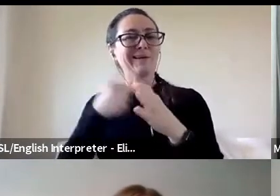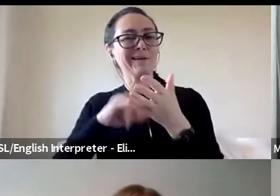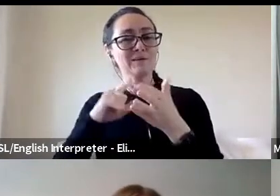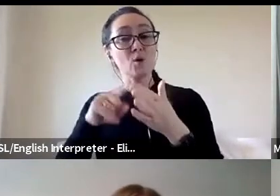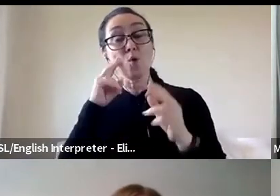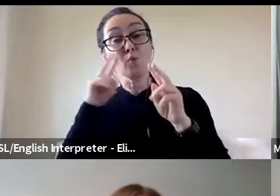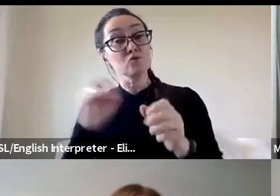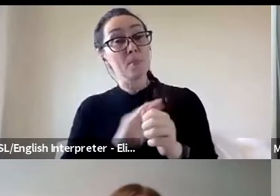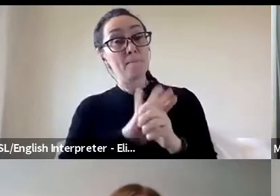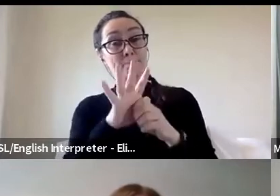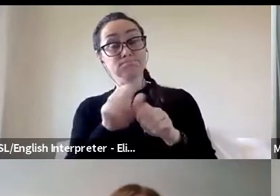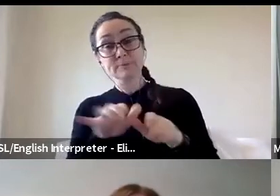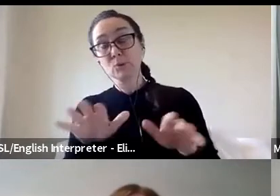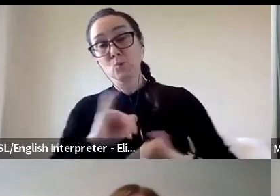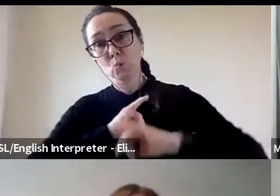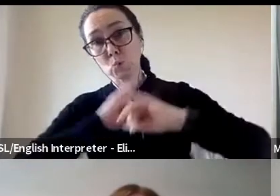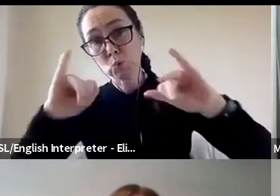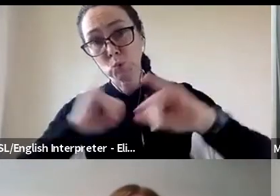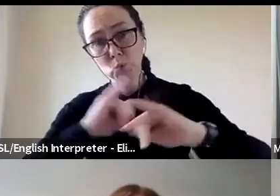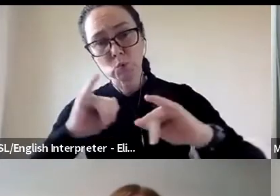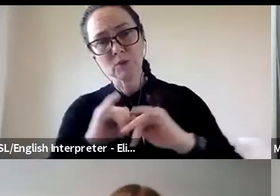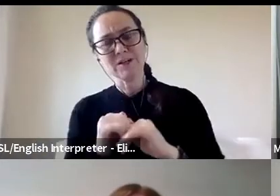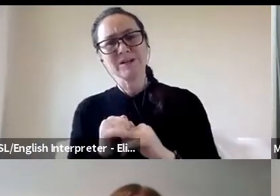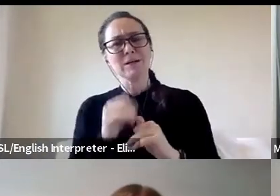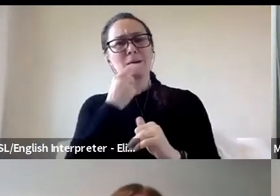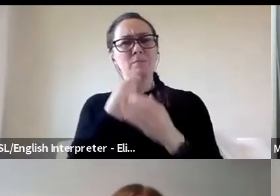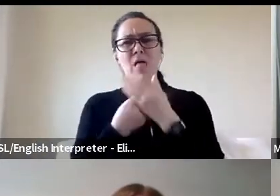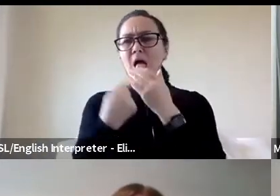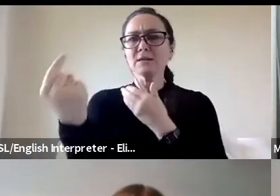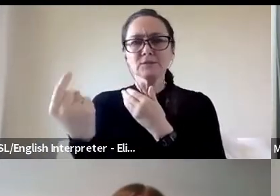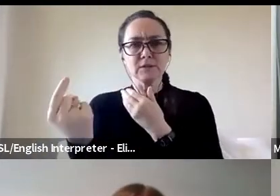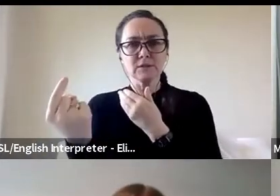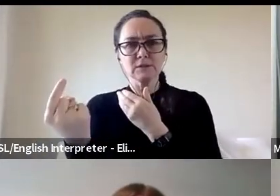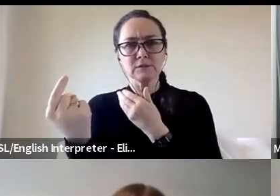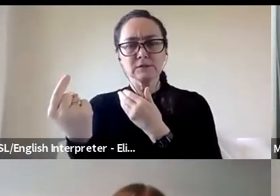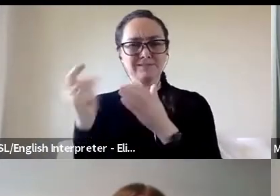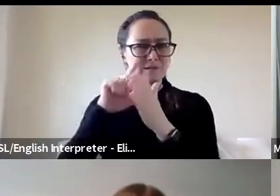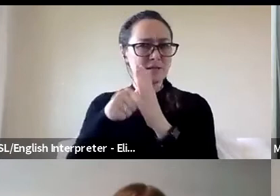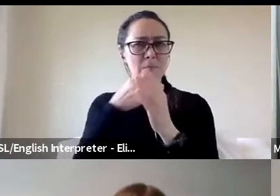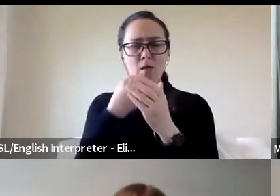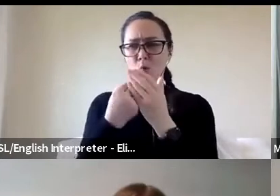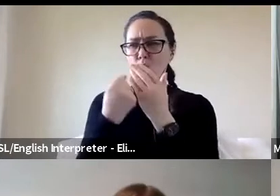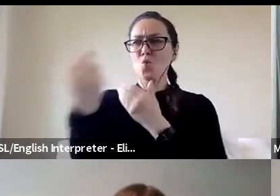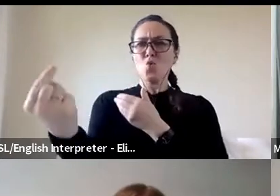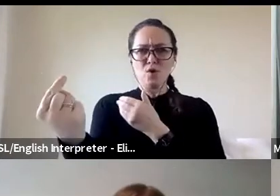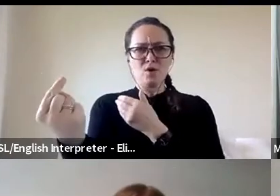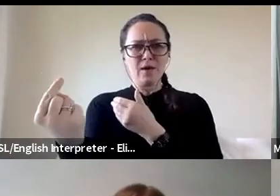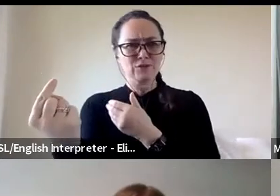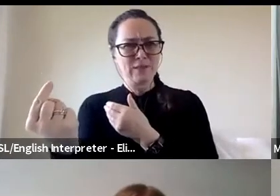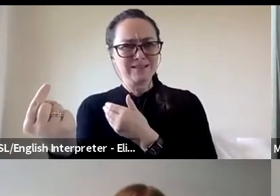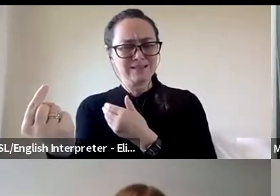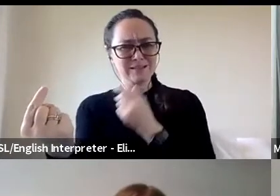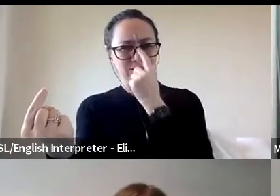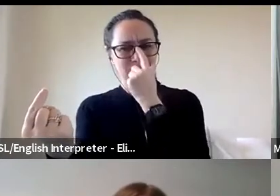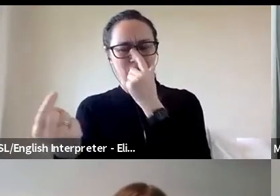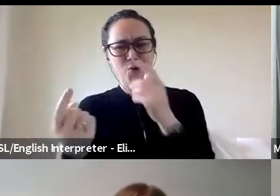awful. Not only the isolation that was faced by disabled people, but also just,